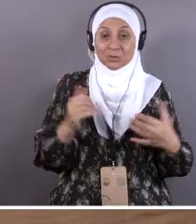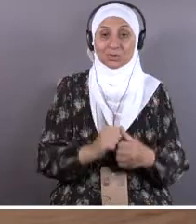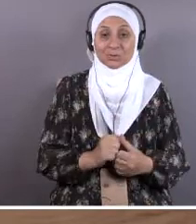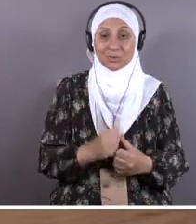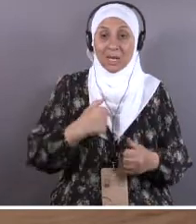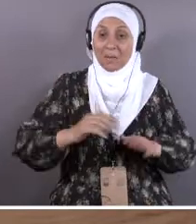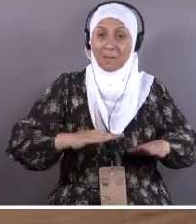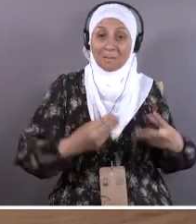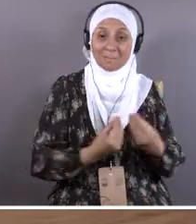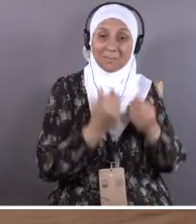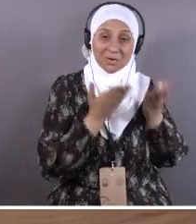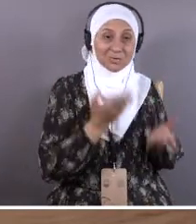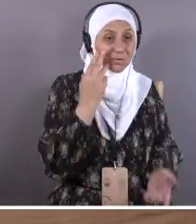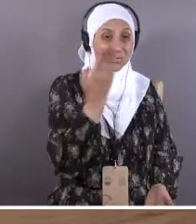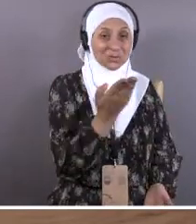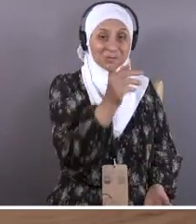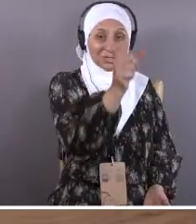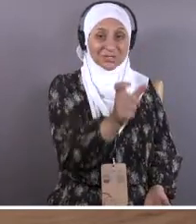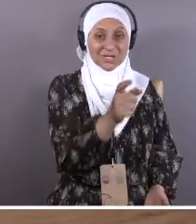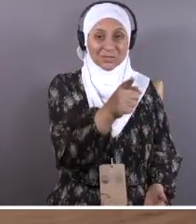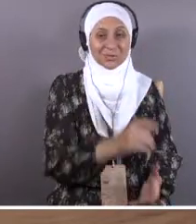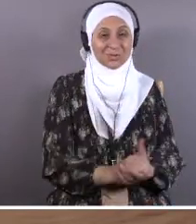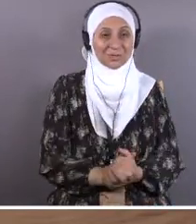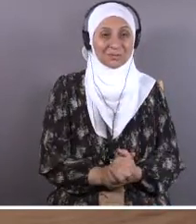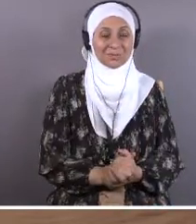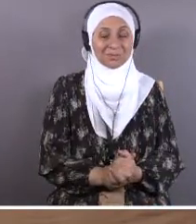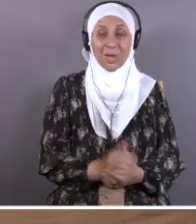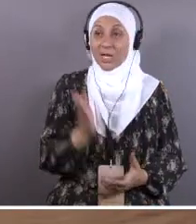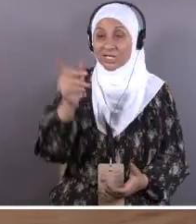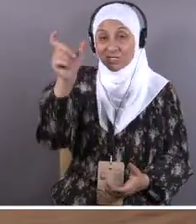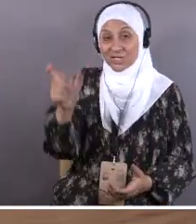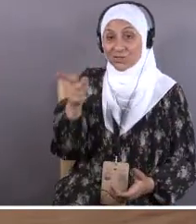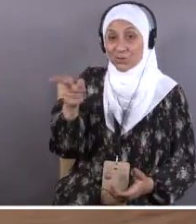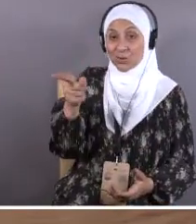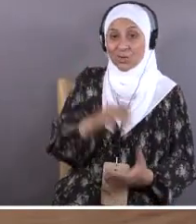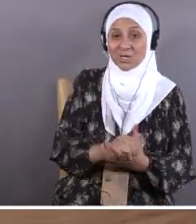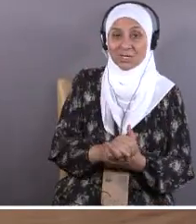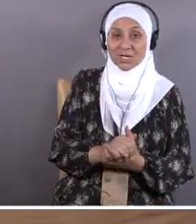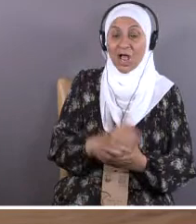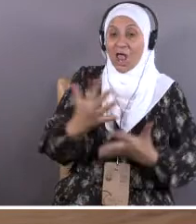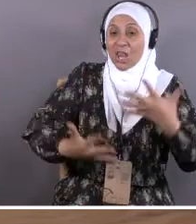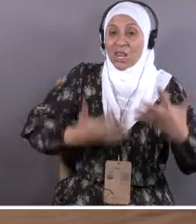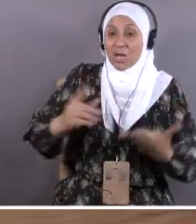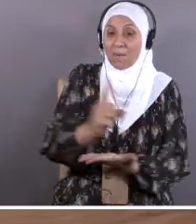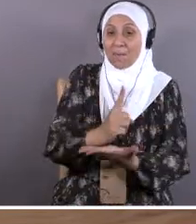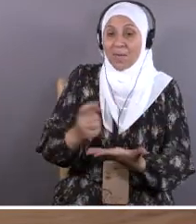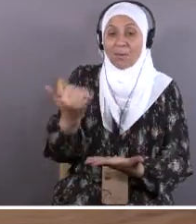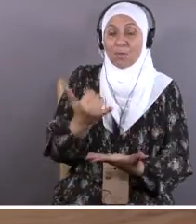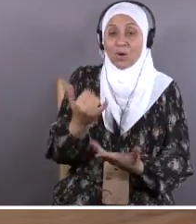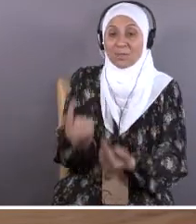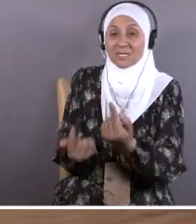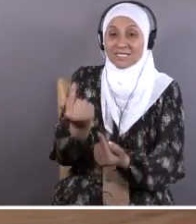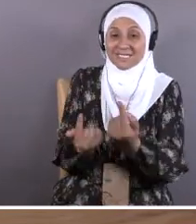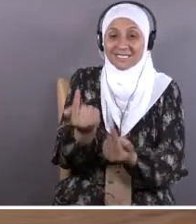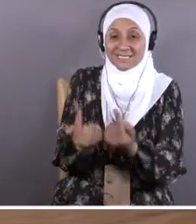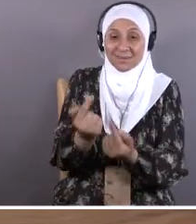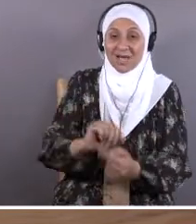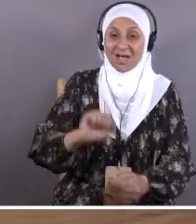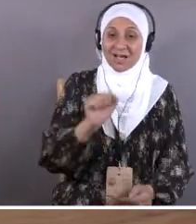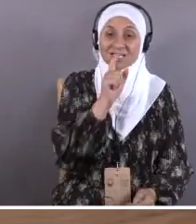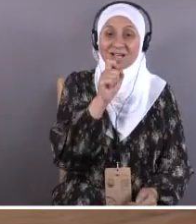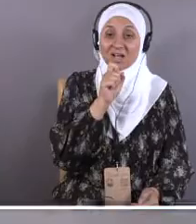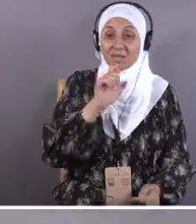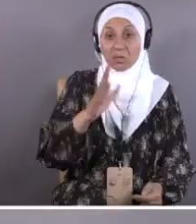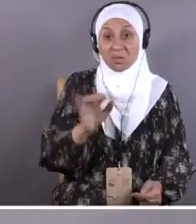have used. I am happy to host Mr. Ali bin Talib al-Hinsab. He is an environmental